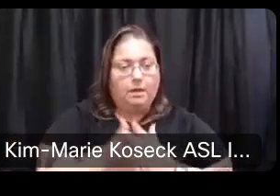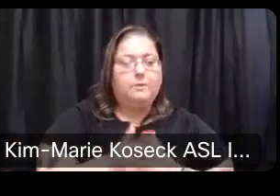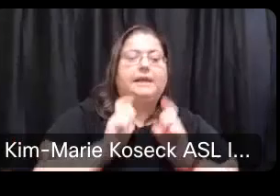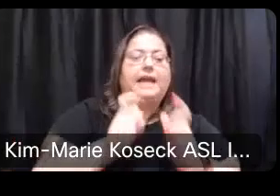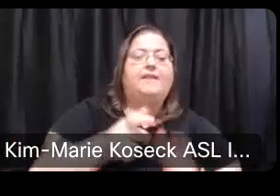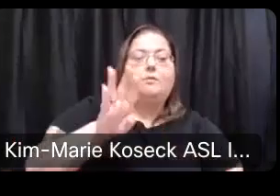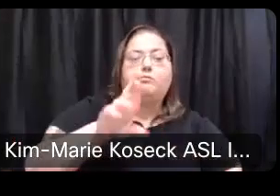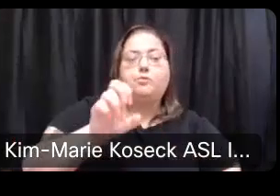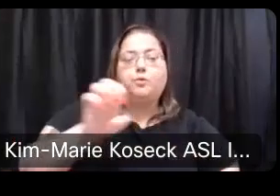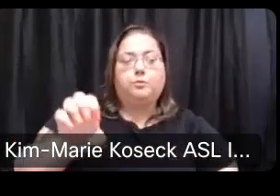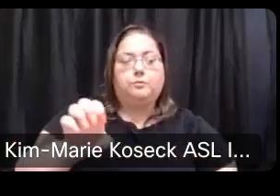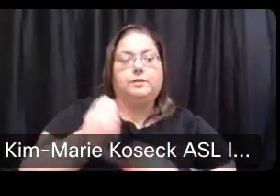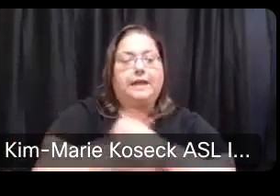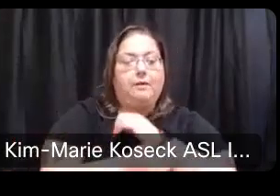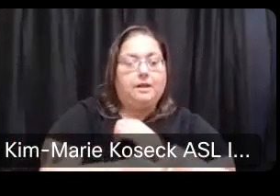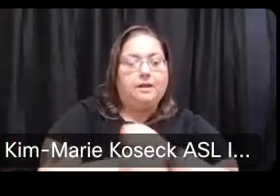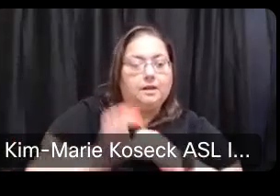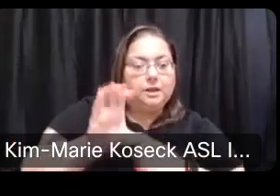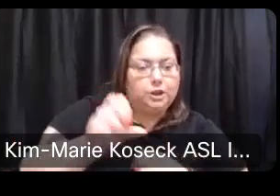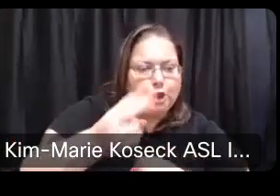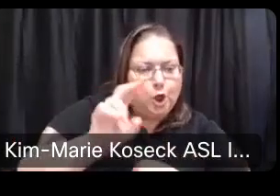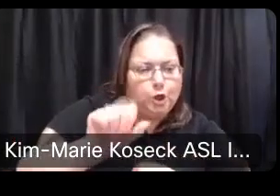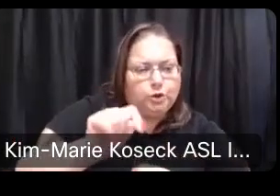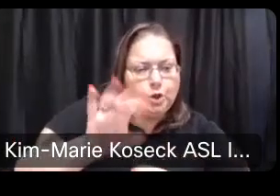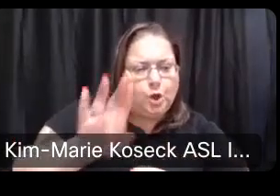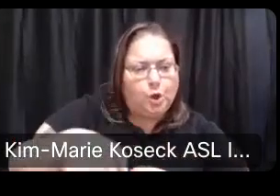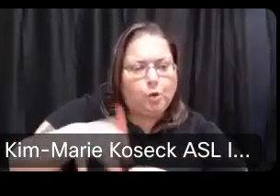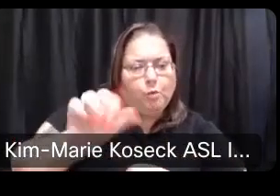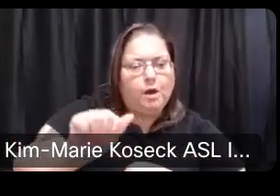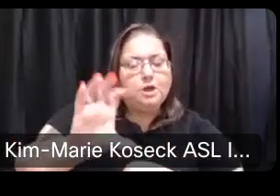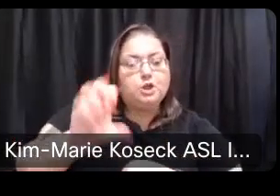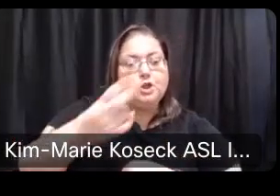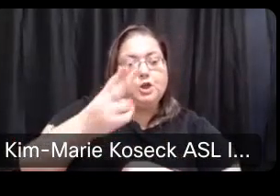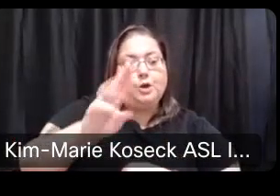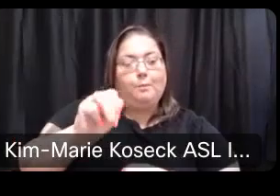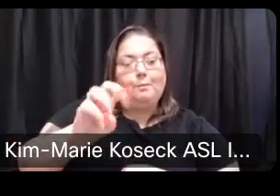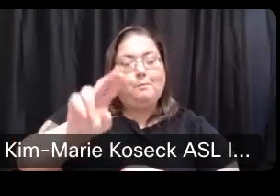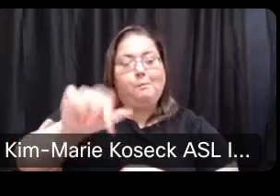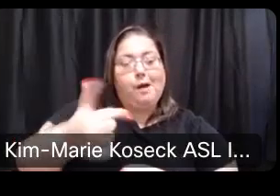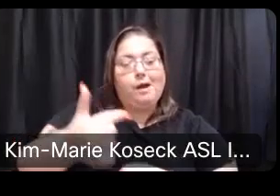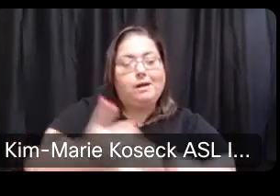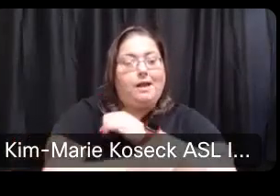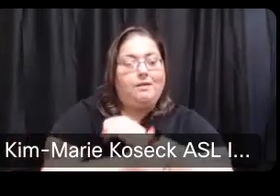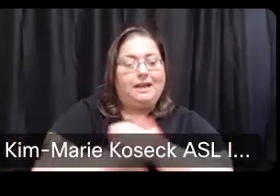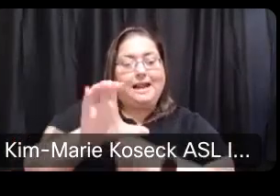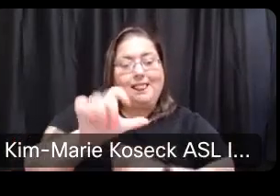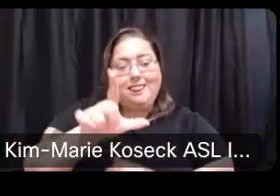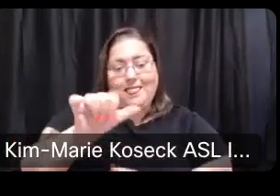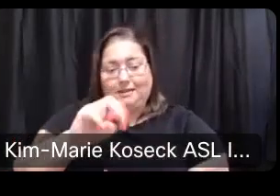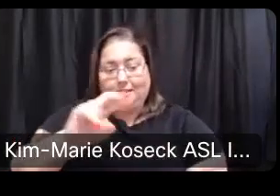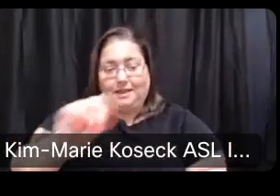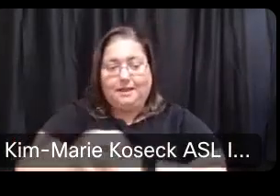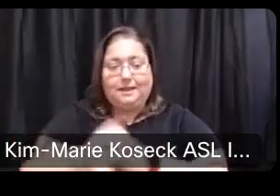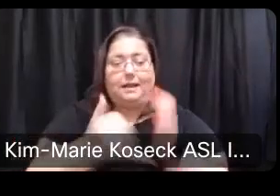Broome County, Chautauqua County, Chemung County, Clinton County, and Washington County. And as I just mentioned,